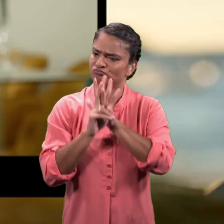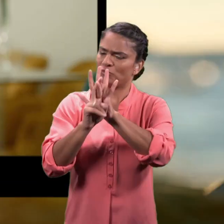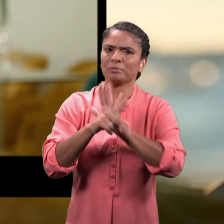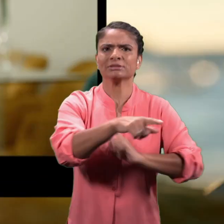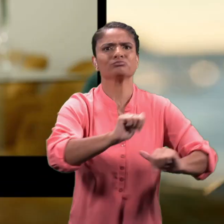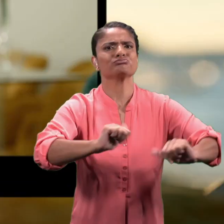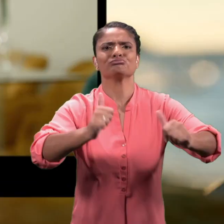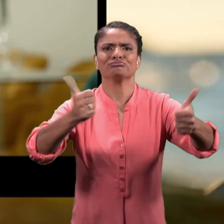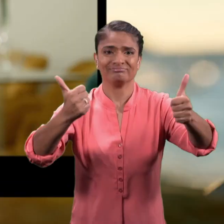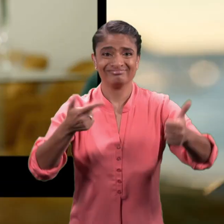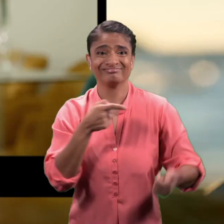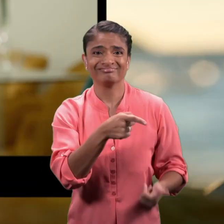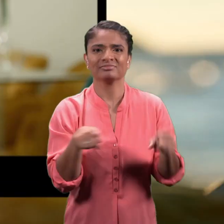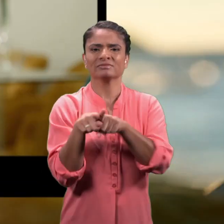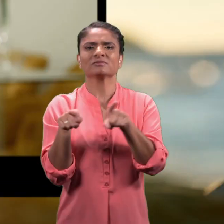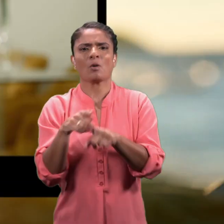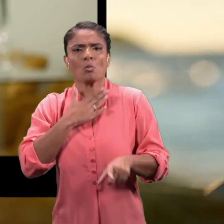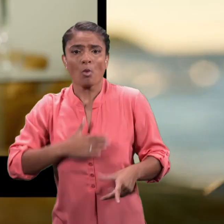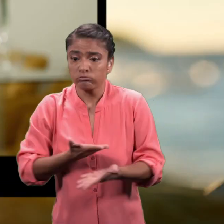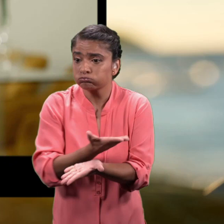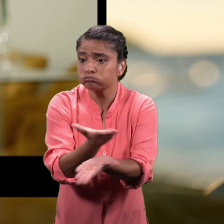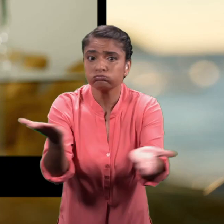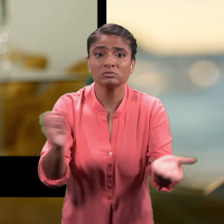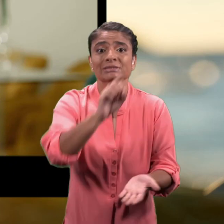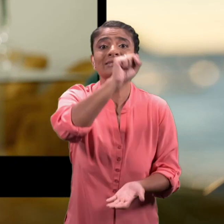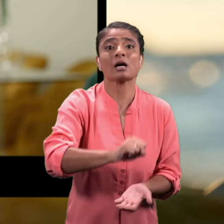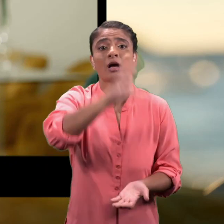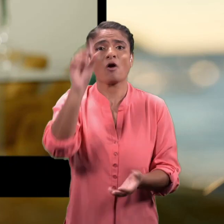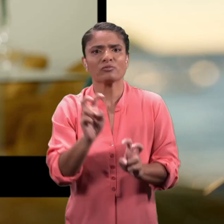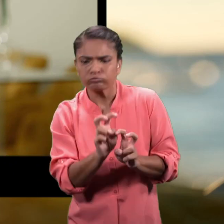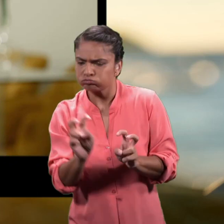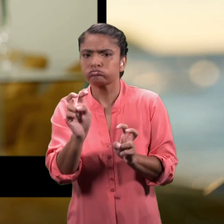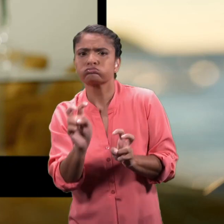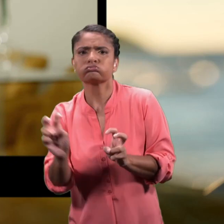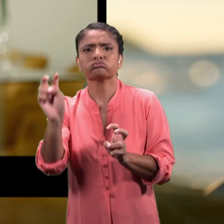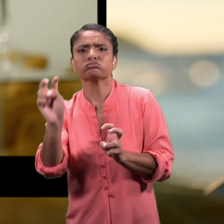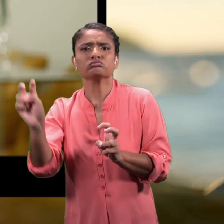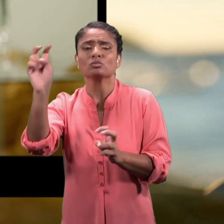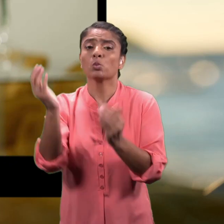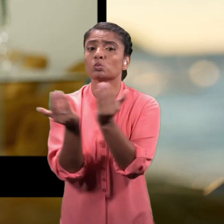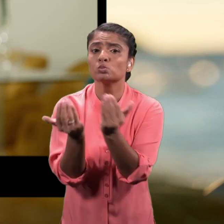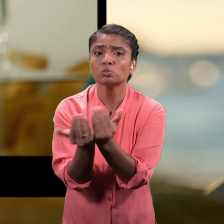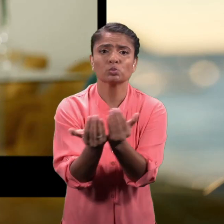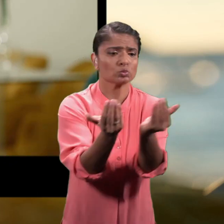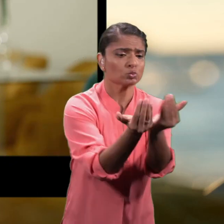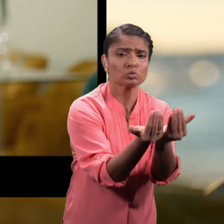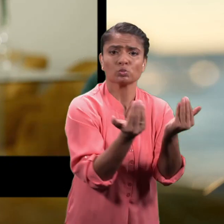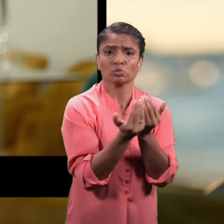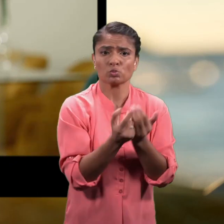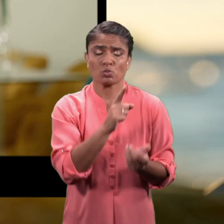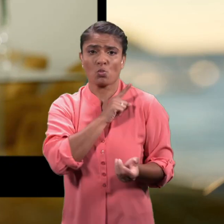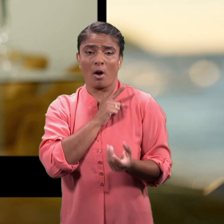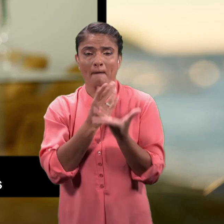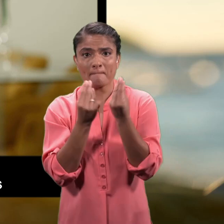and ya ba representer as well. So we'd also like to tour South Africa, especially ko diskolong, because that's